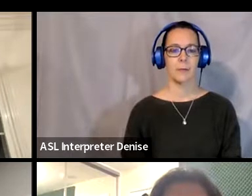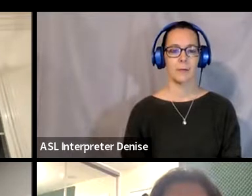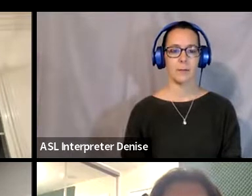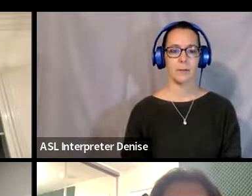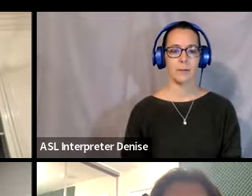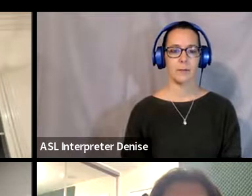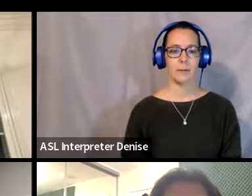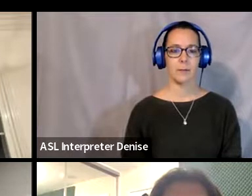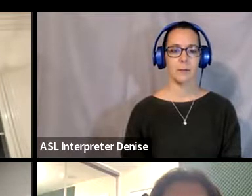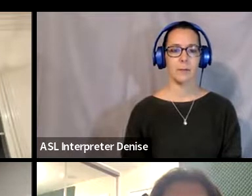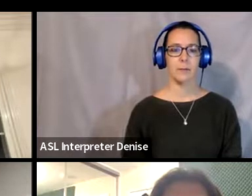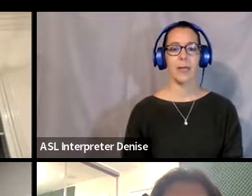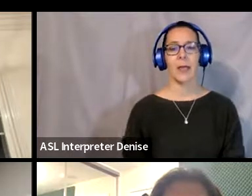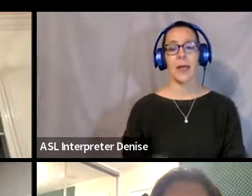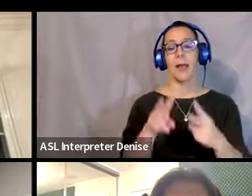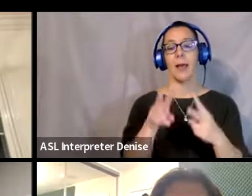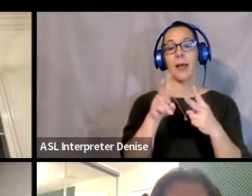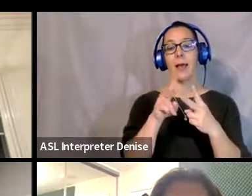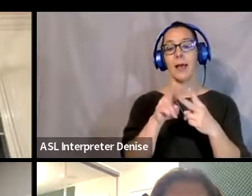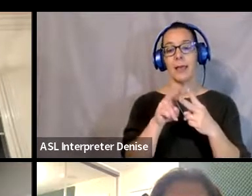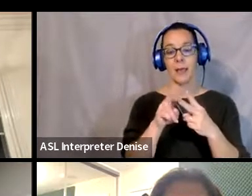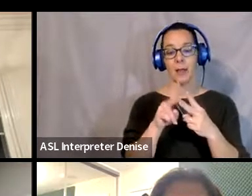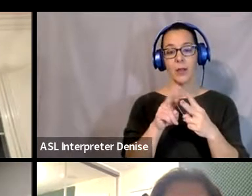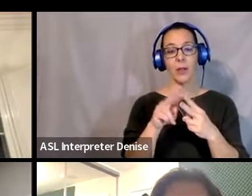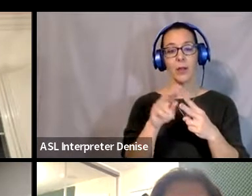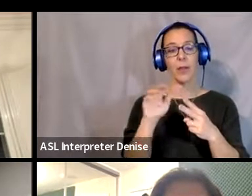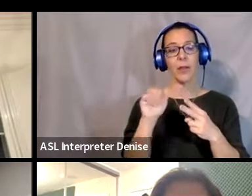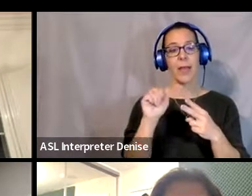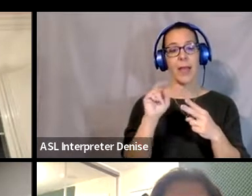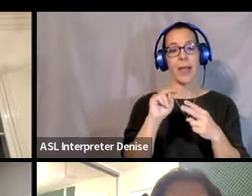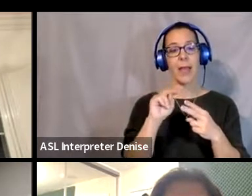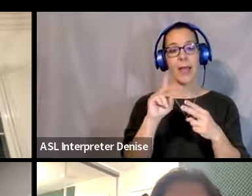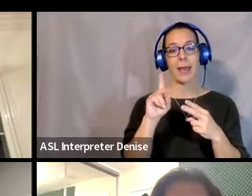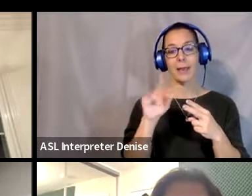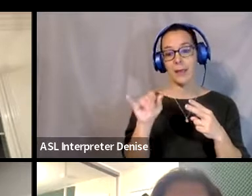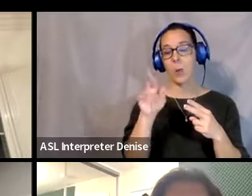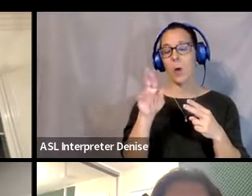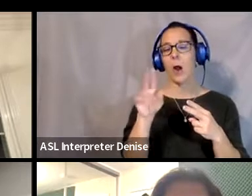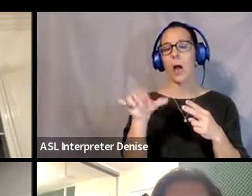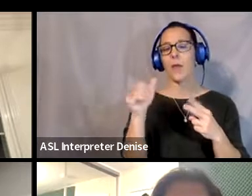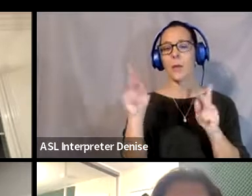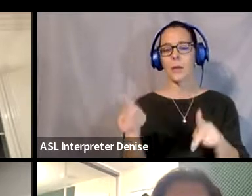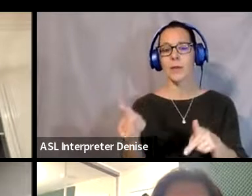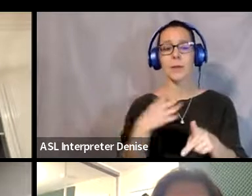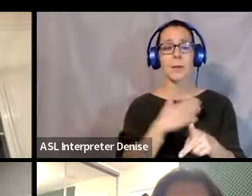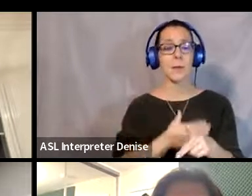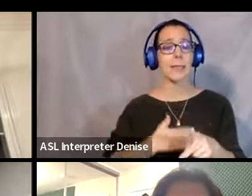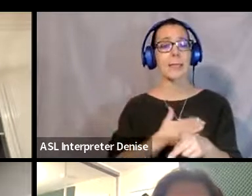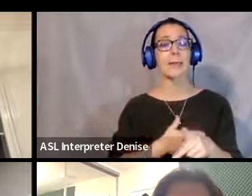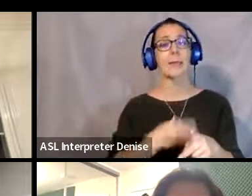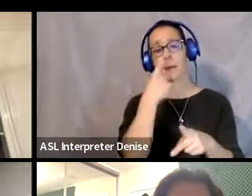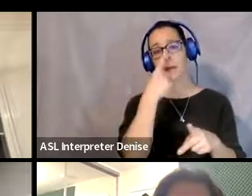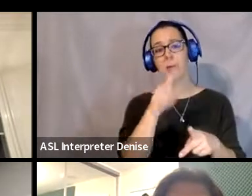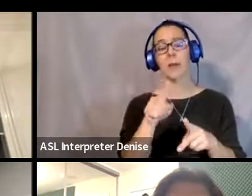either Andy Kim or some representative for the schools do a presentation for